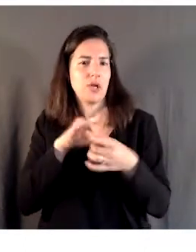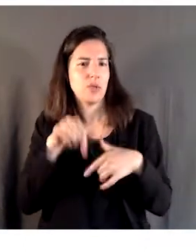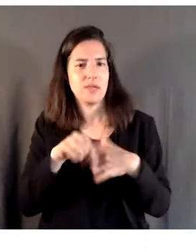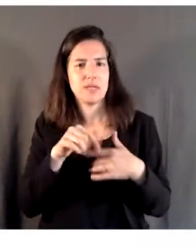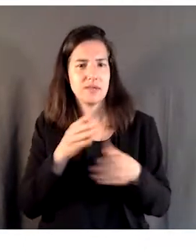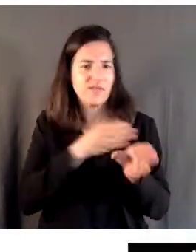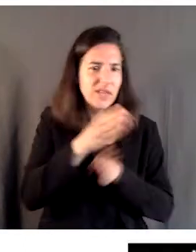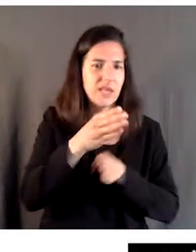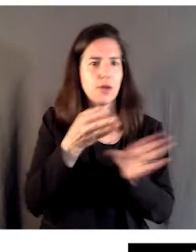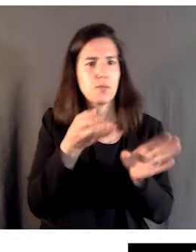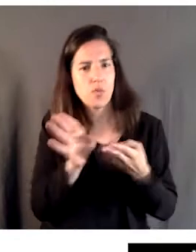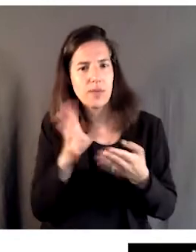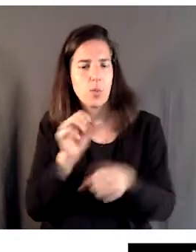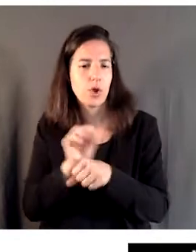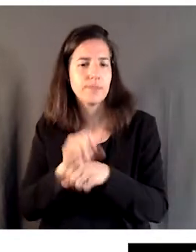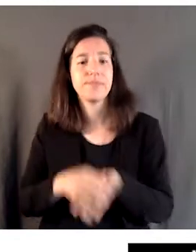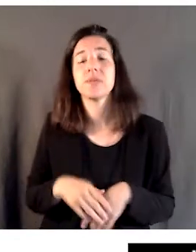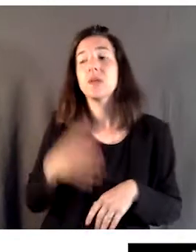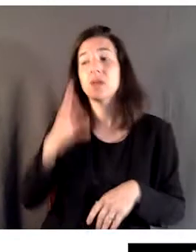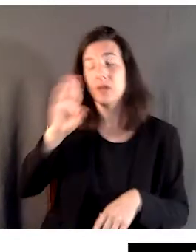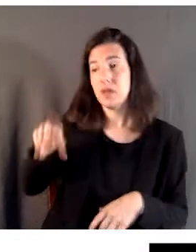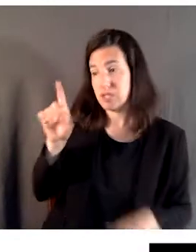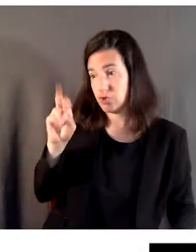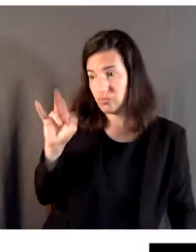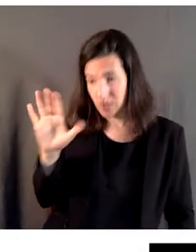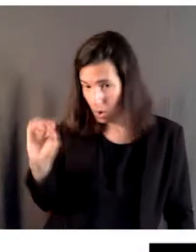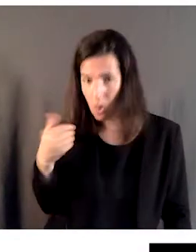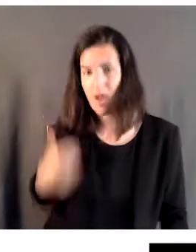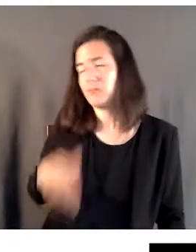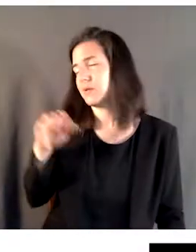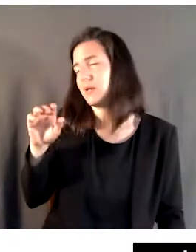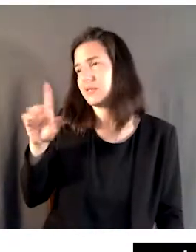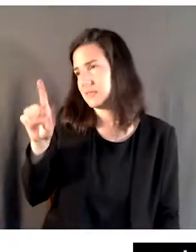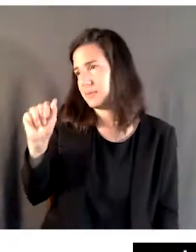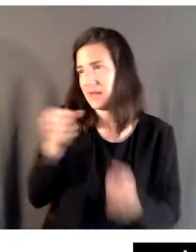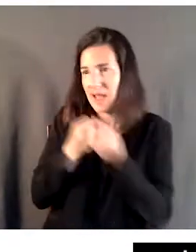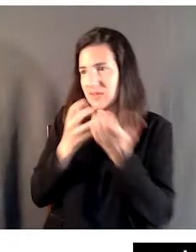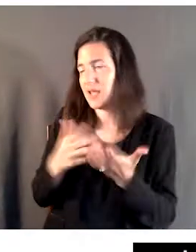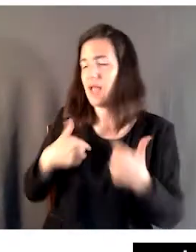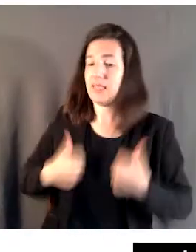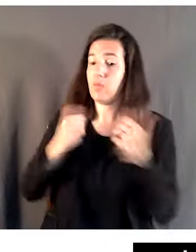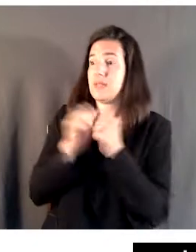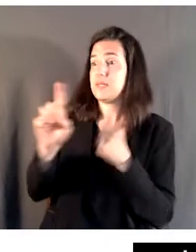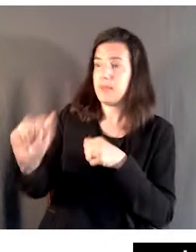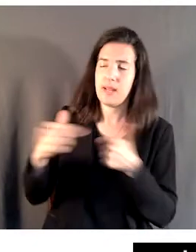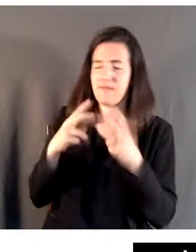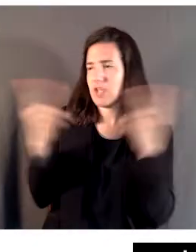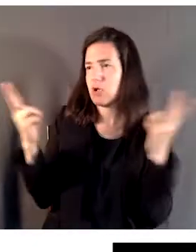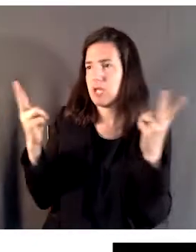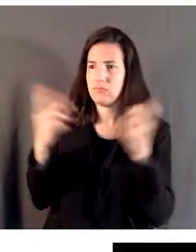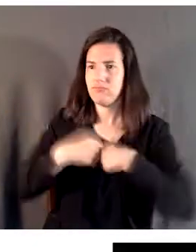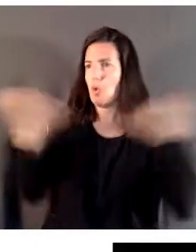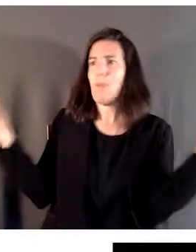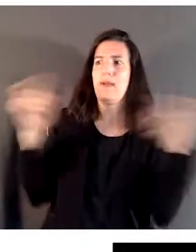work. DeRico, I'm a big disability advocate. You know that about it. And I live with disability and I'm very open about it. So I certainly, from